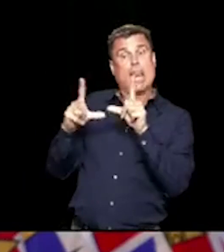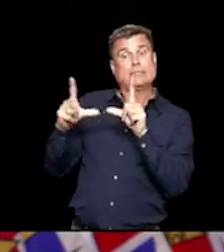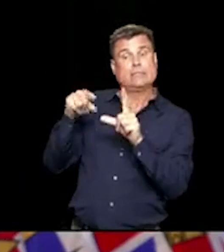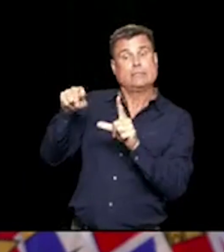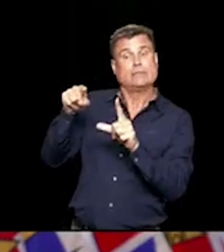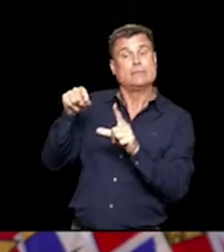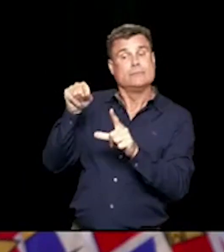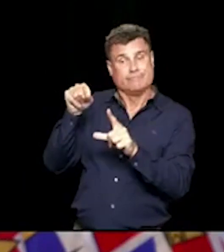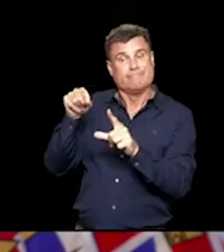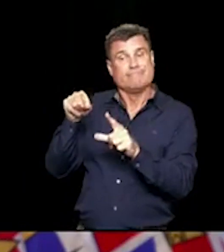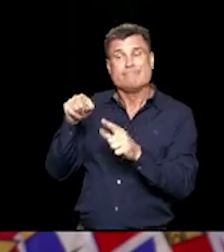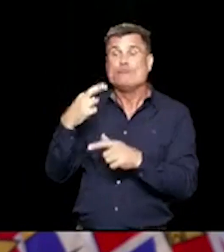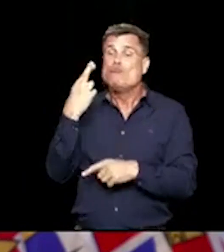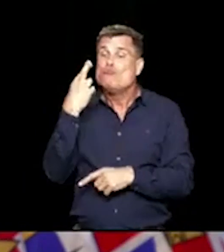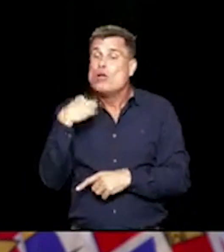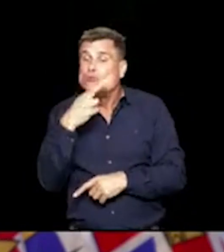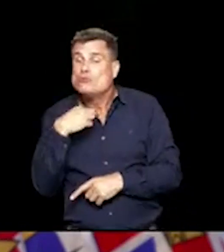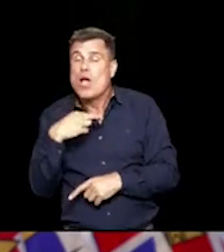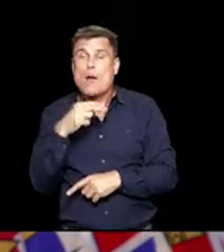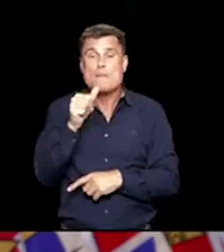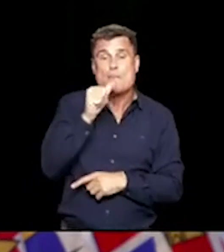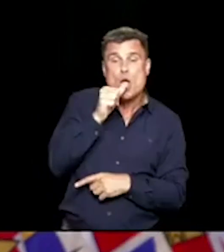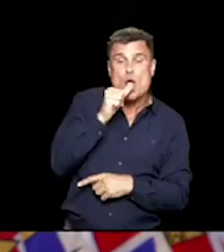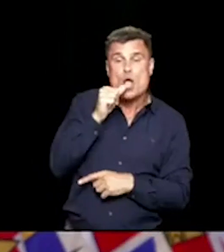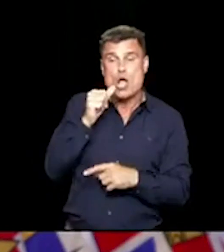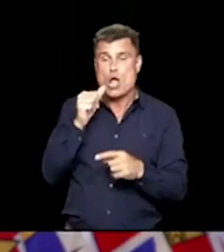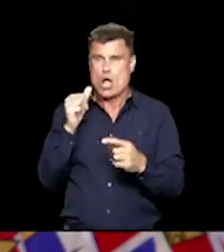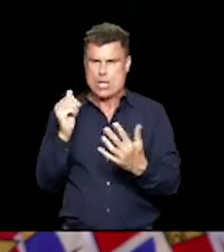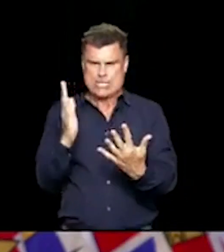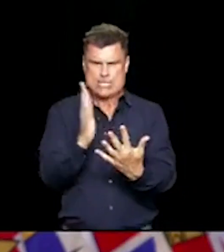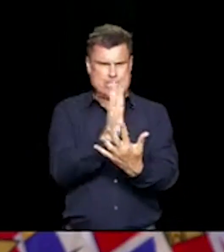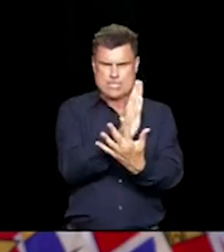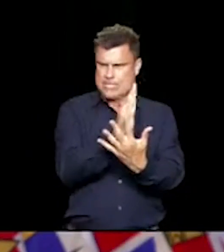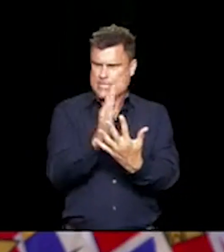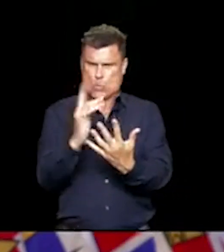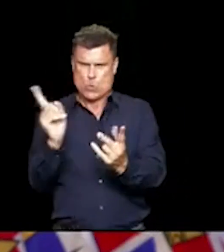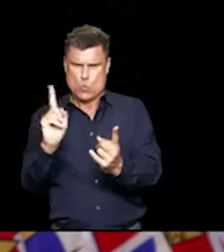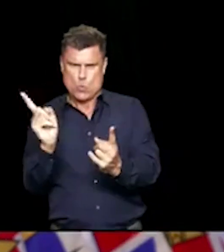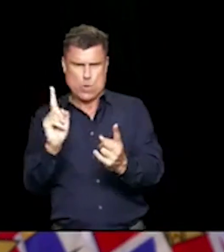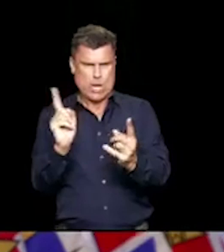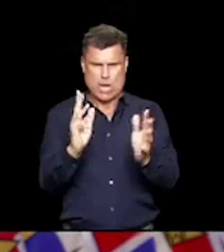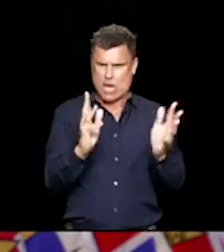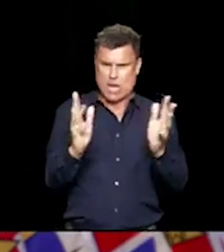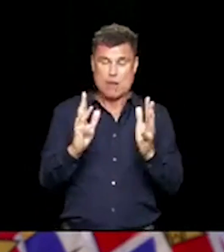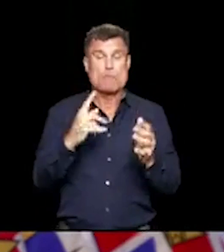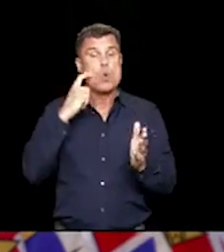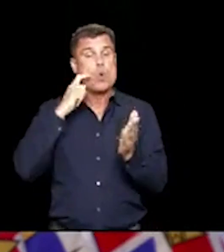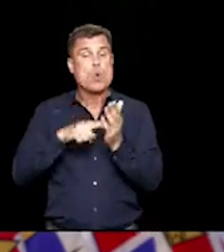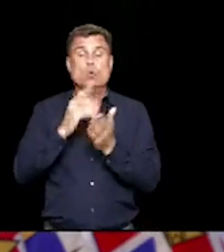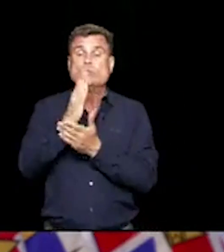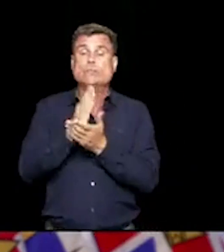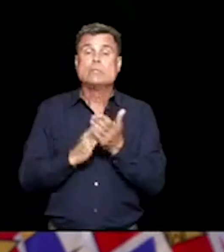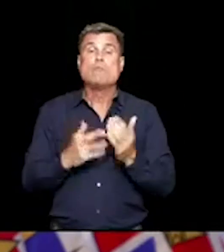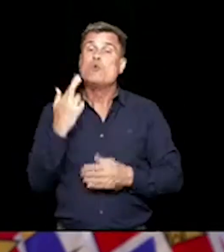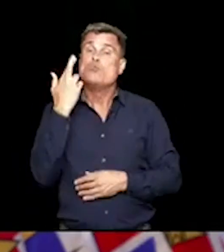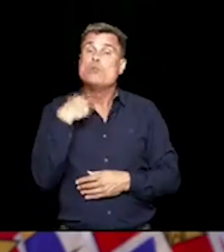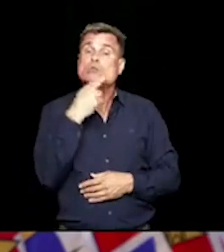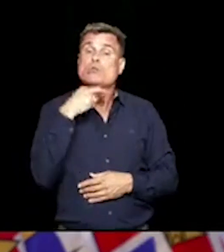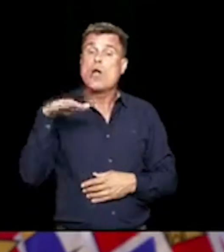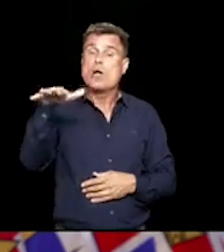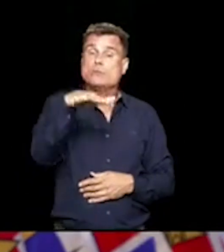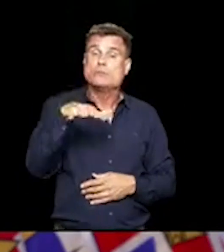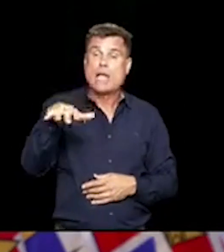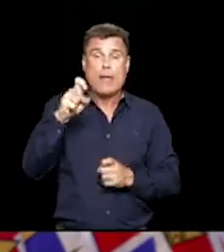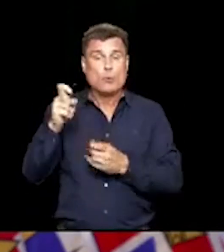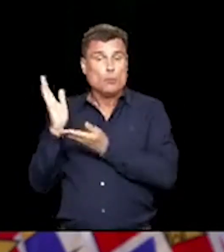are for premises, it's a spectrum, and sometimes places can get around some of